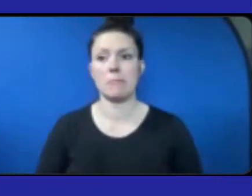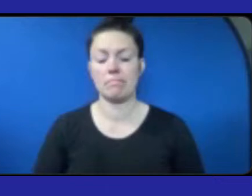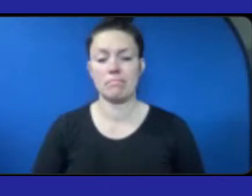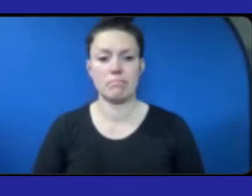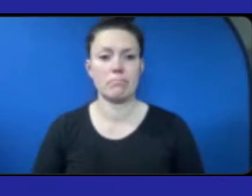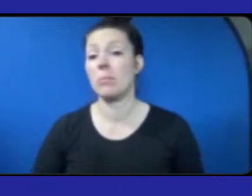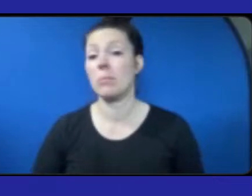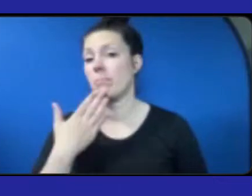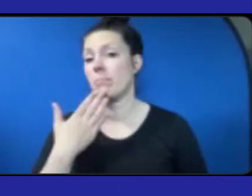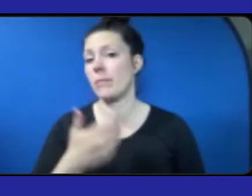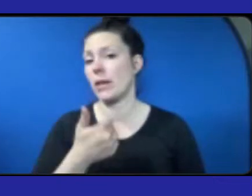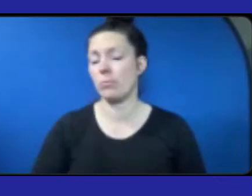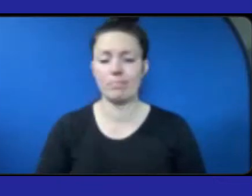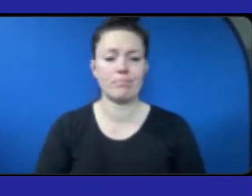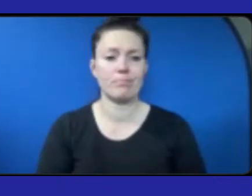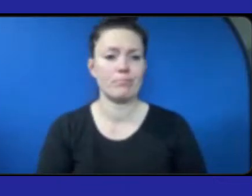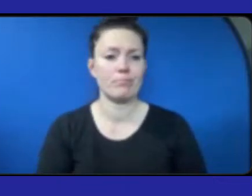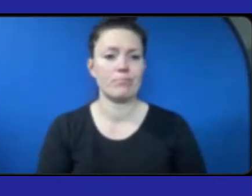So thank you.